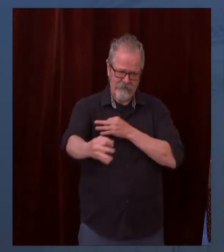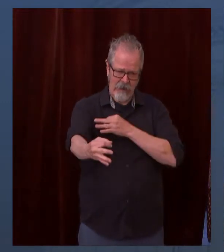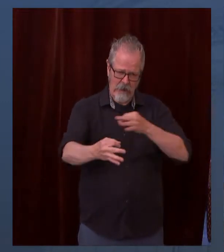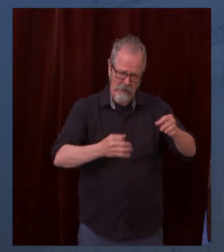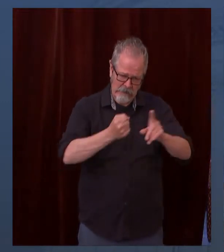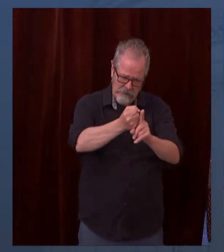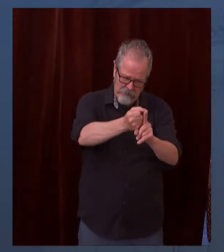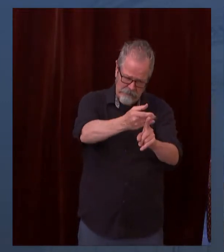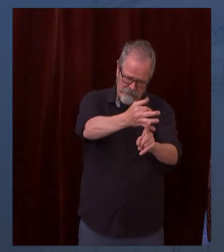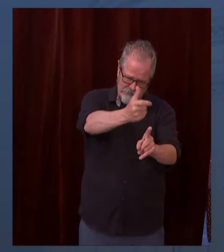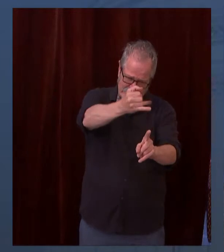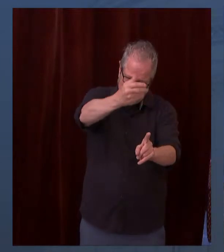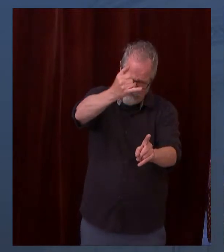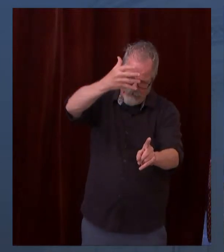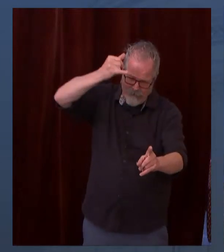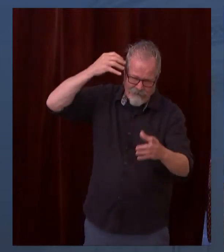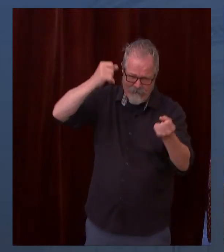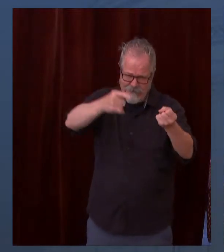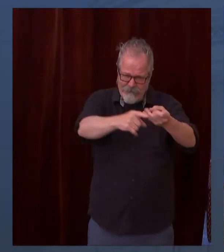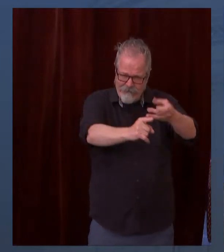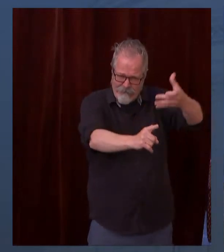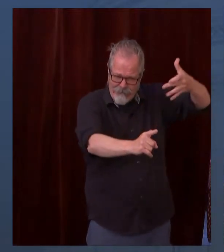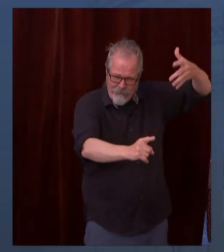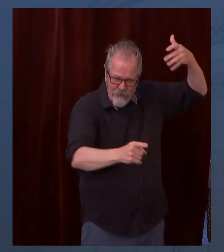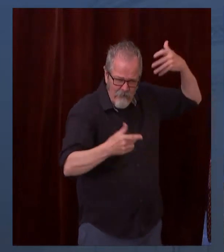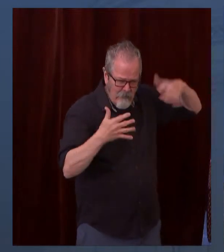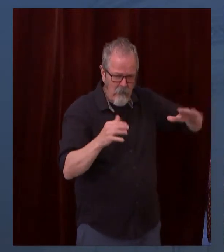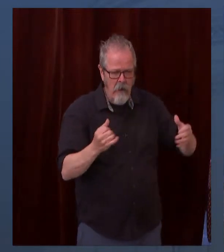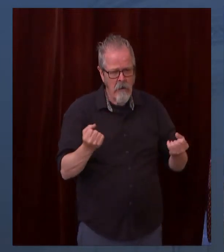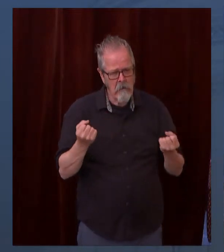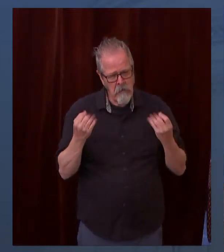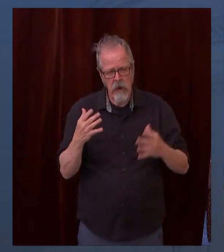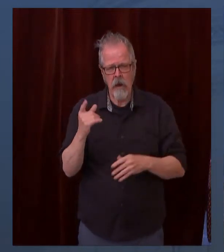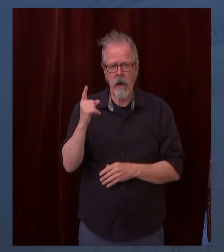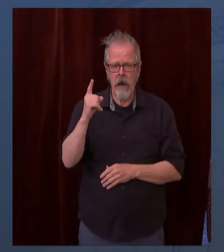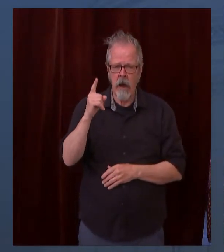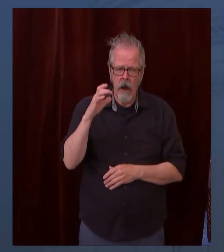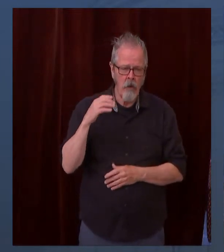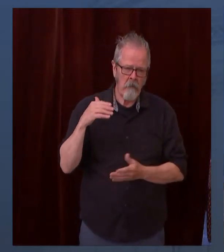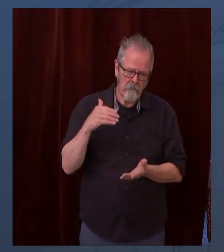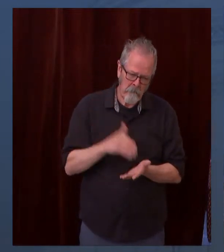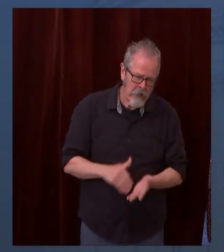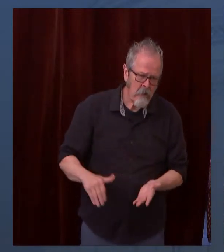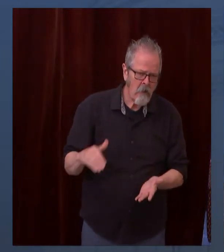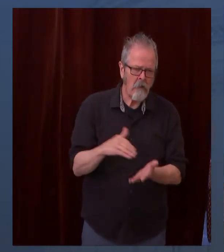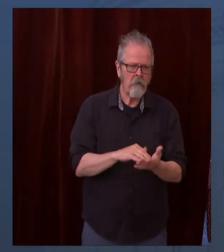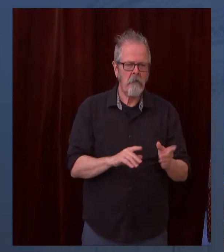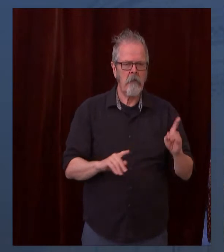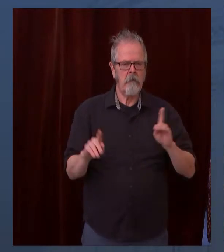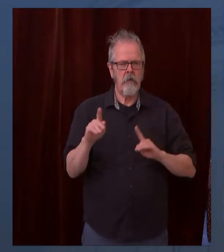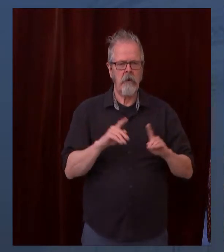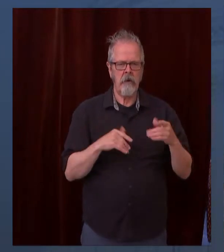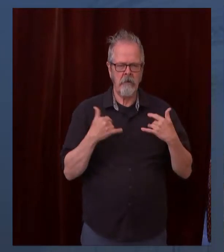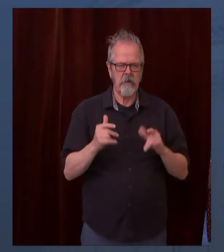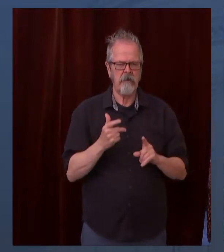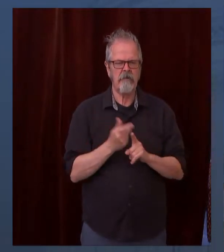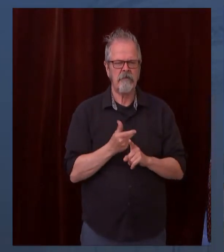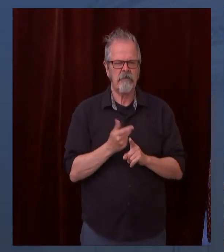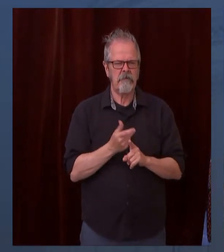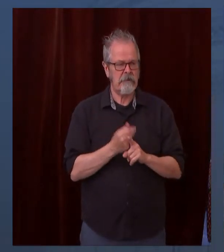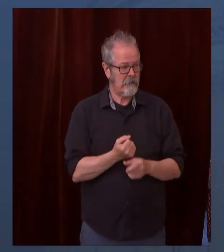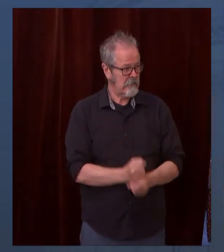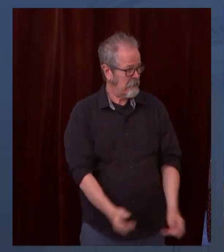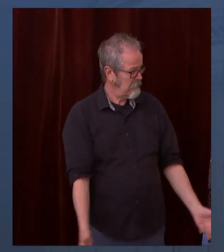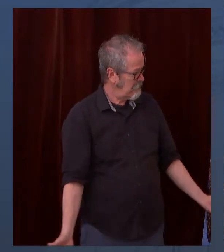millions of people now vaccinated with these vaccines with tremendous results, both to reduce the